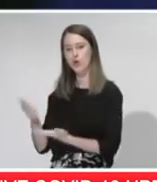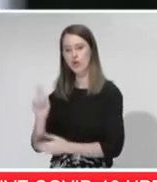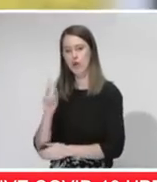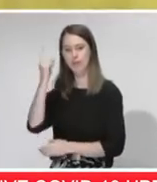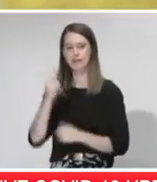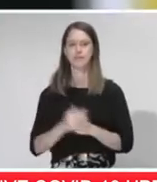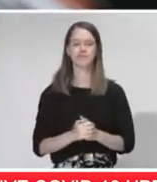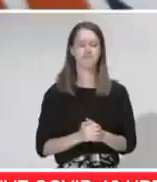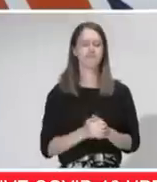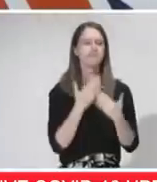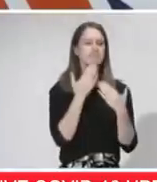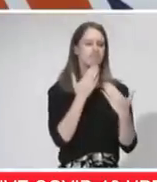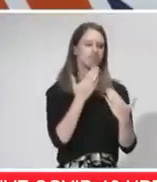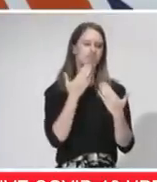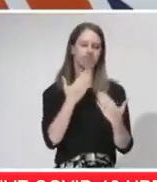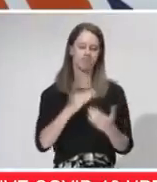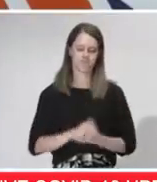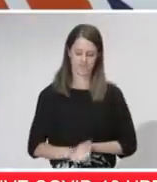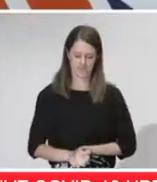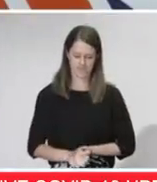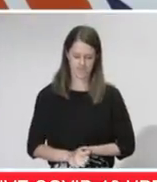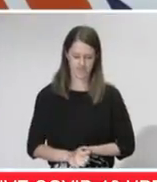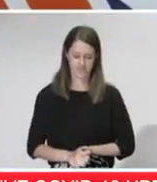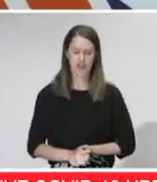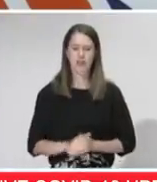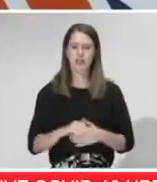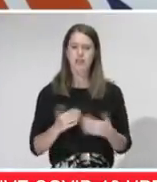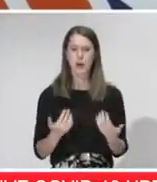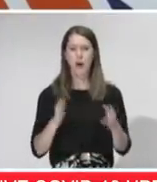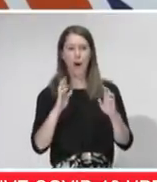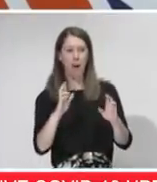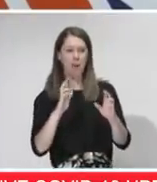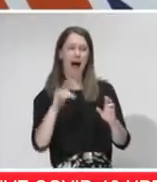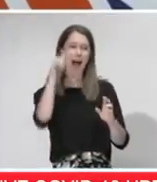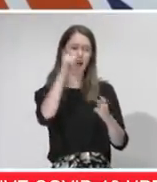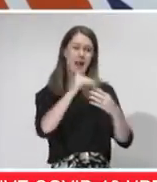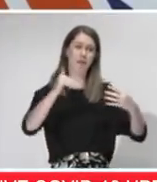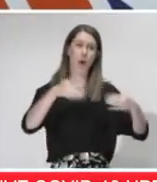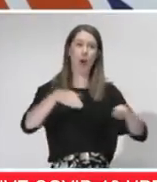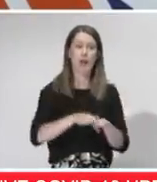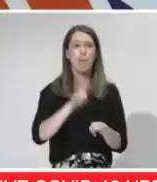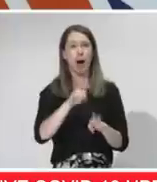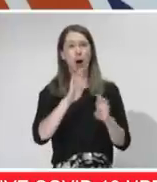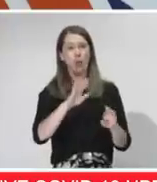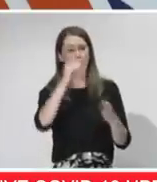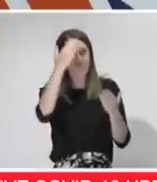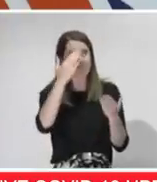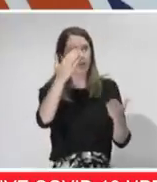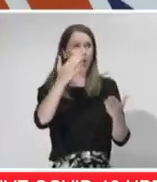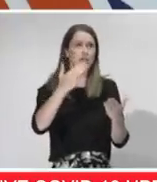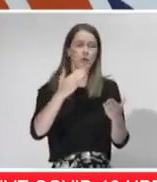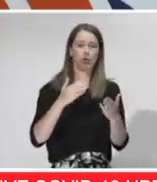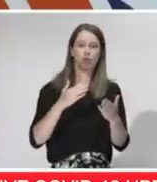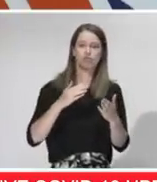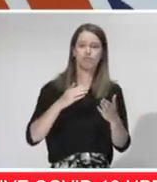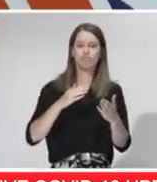Dr. Bloomfield. I hope, despite the obvious restrictions, that you have still been able to observe and acknowledge Easter in a